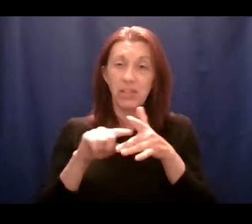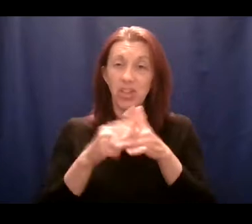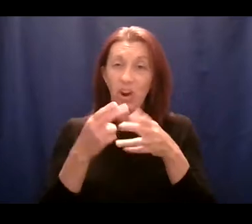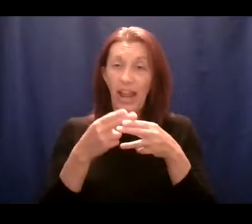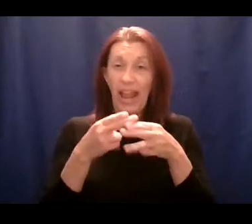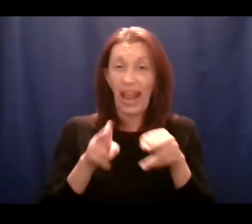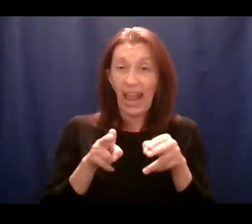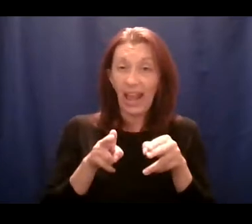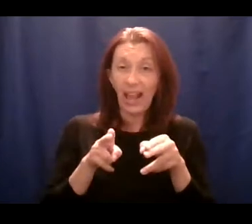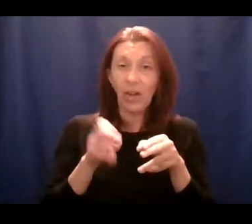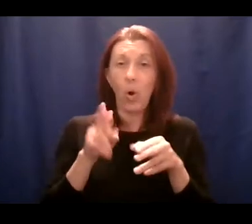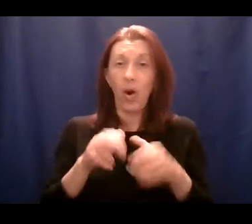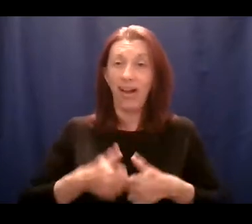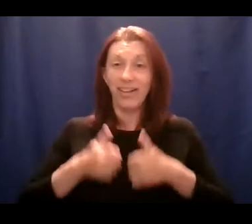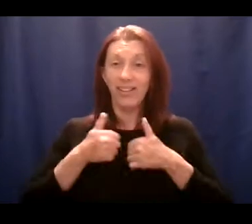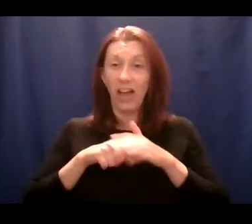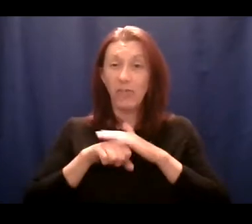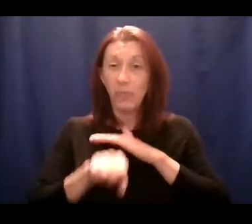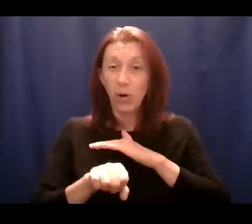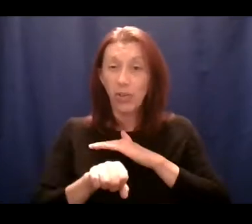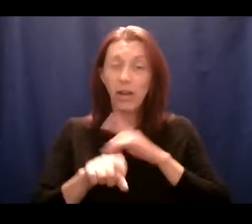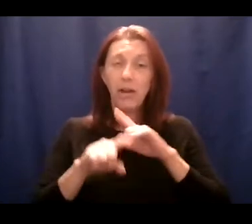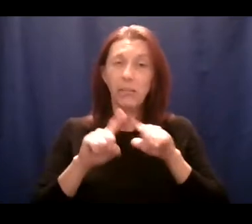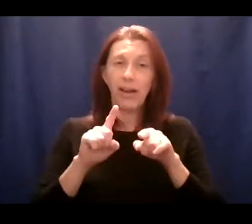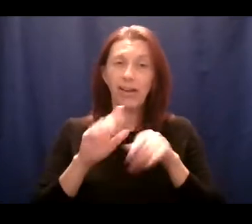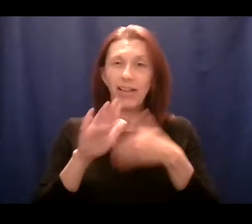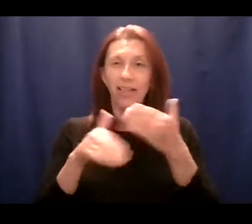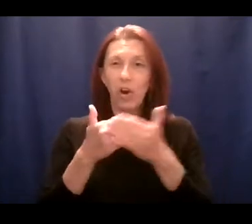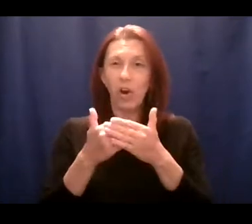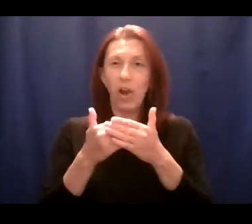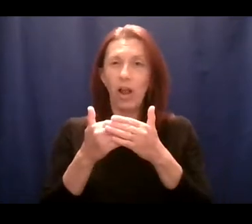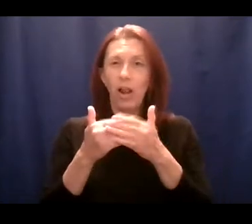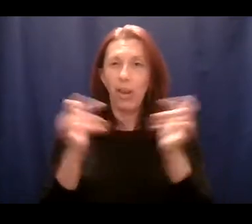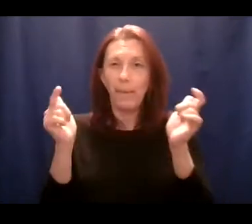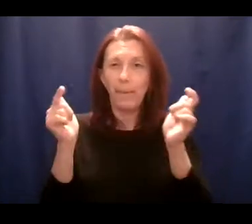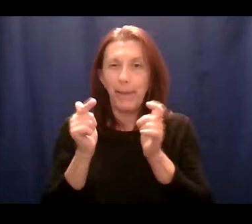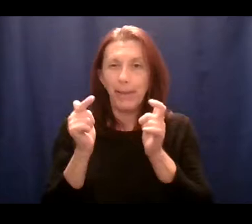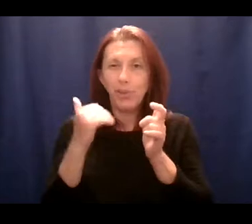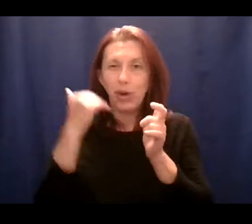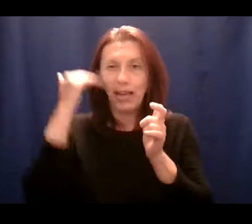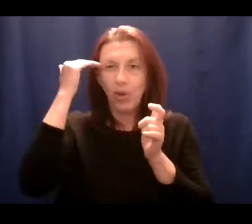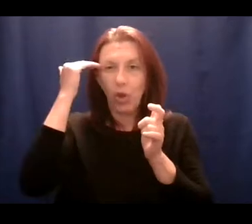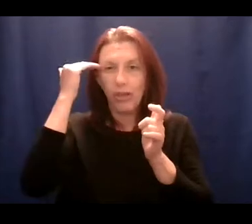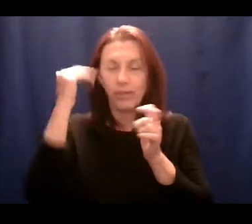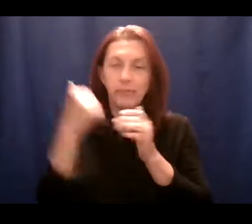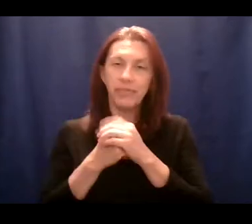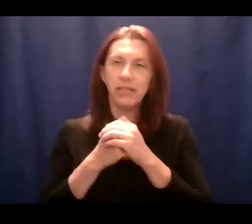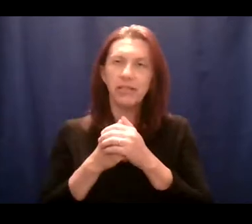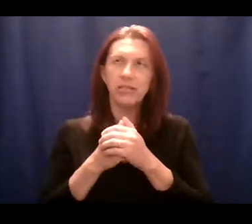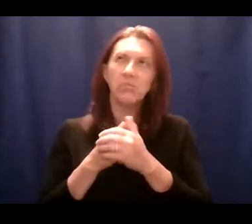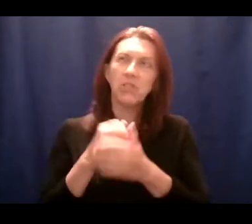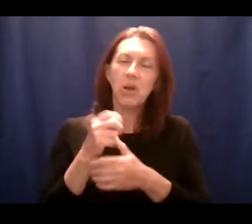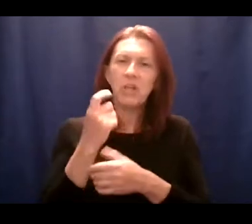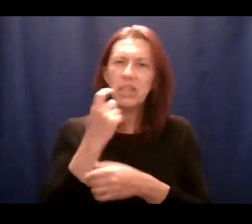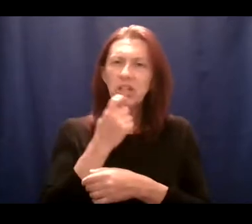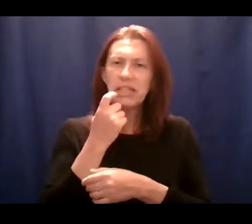have live birth. But they're kind of all miniatures of adult. They're just a smaller version. So their teeth may be a